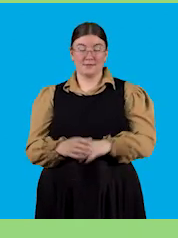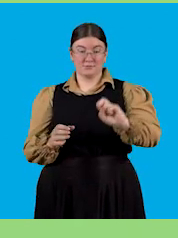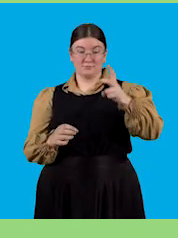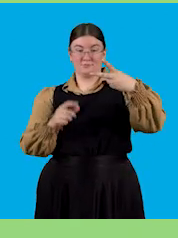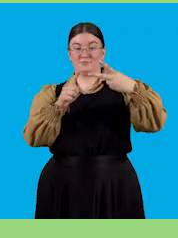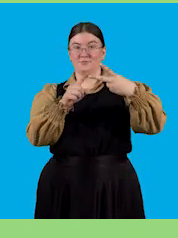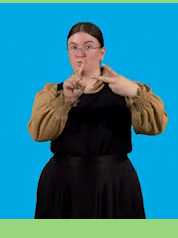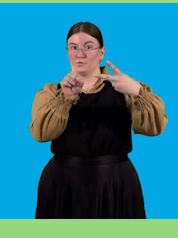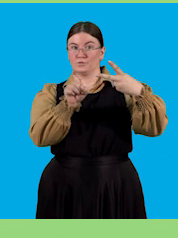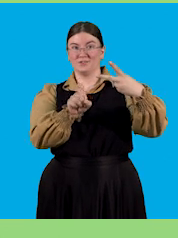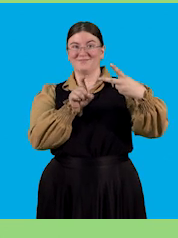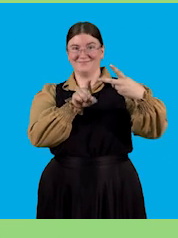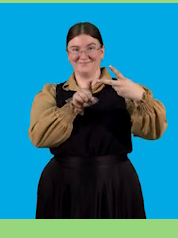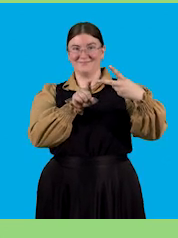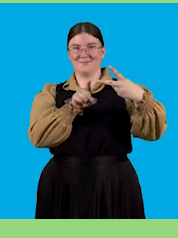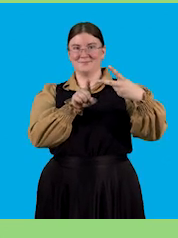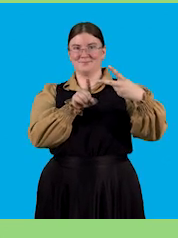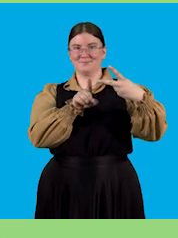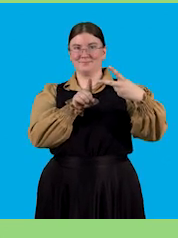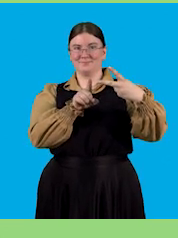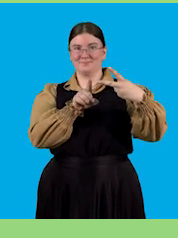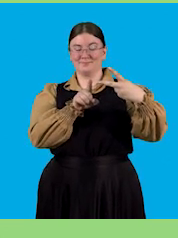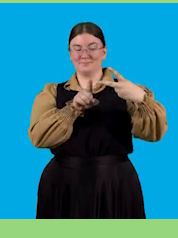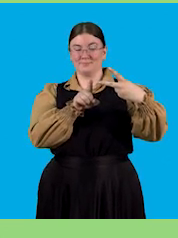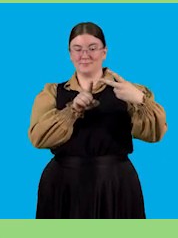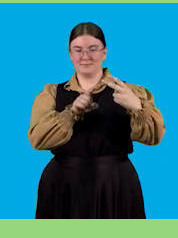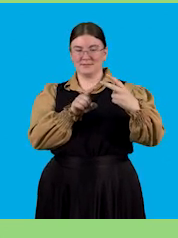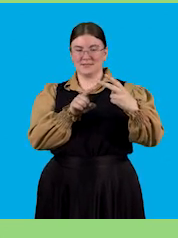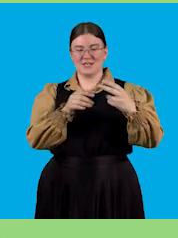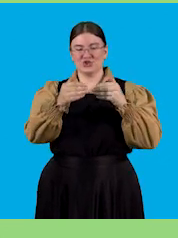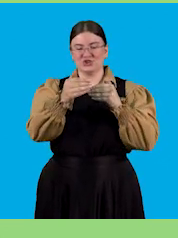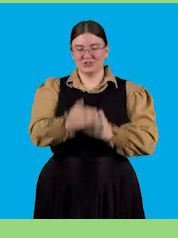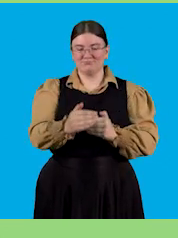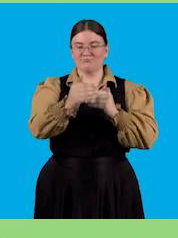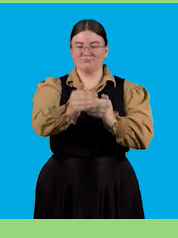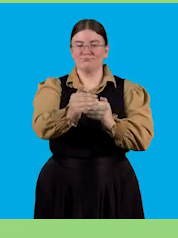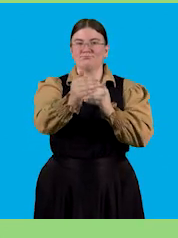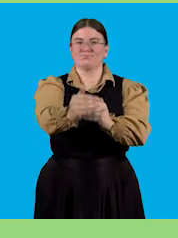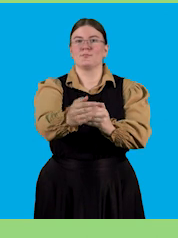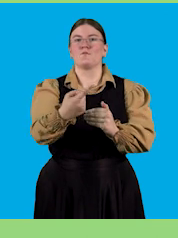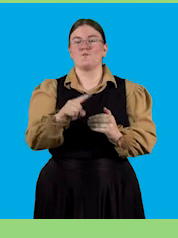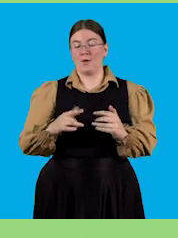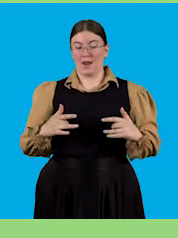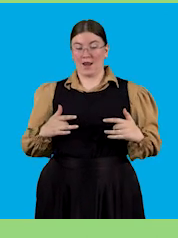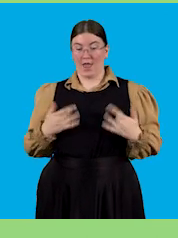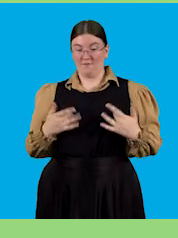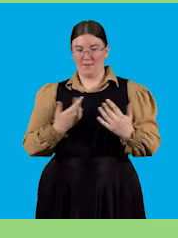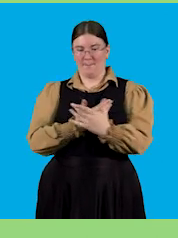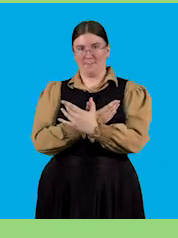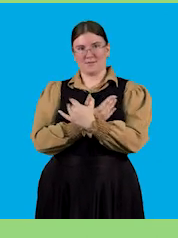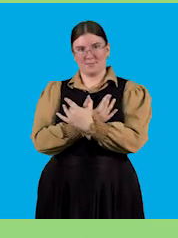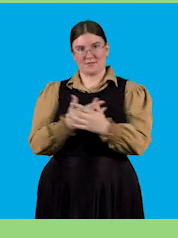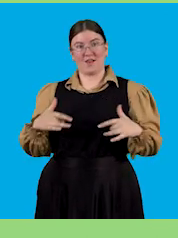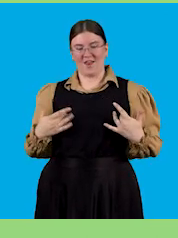And then second question, identify the different stages in the life cycle of a butterfly. So